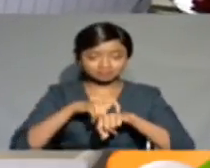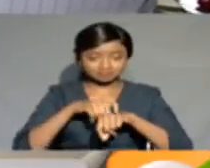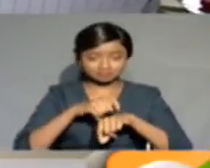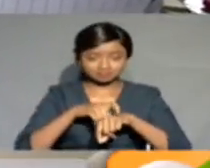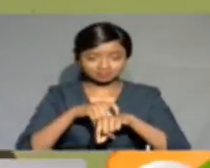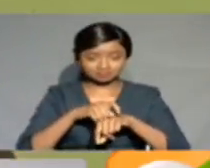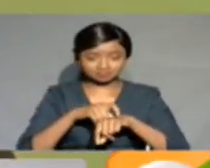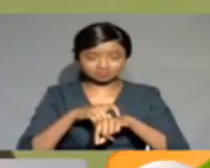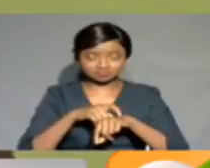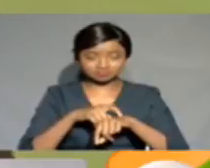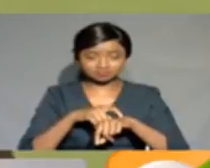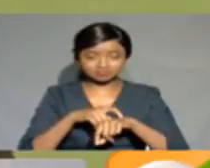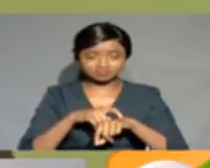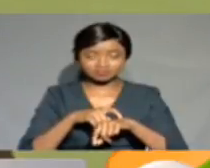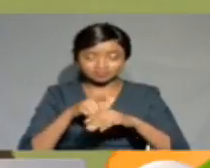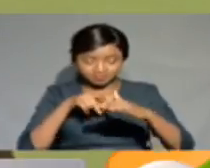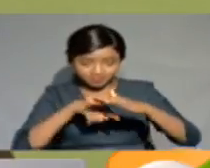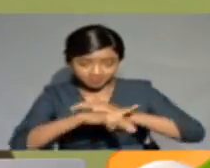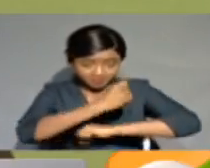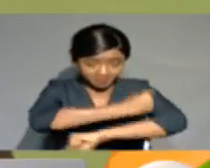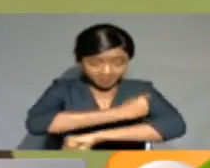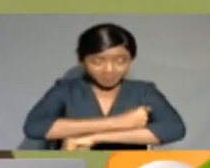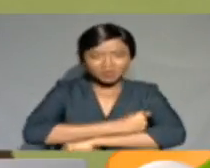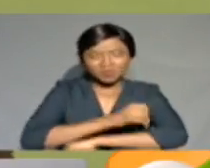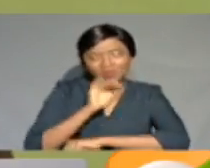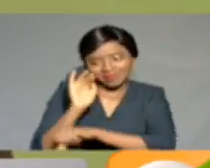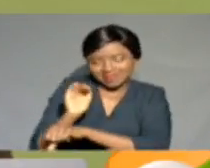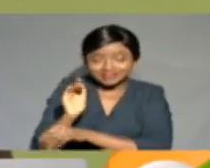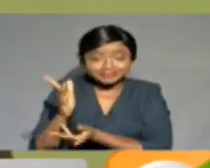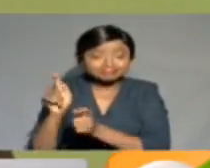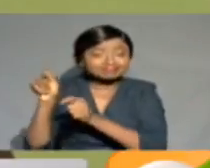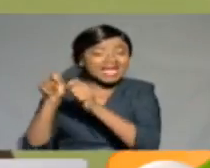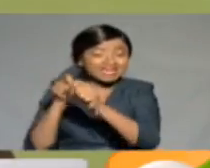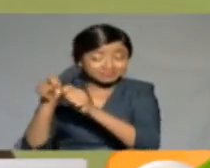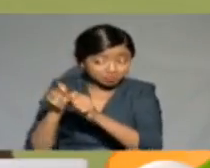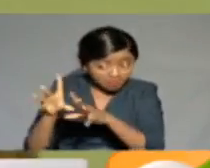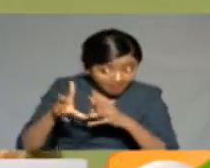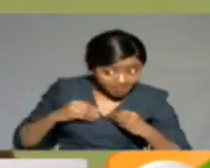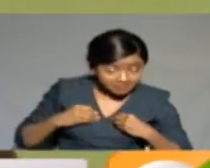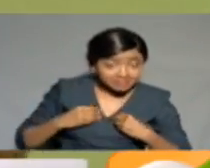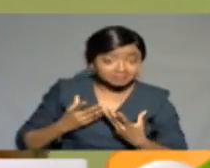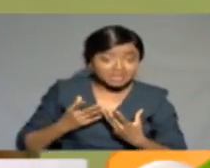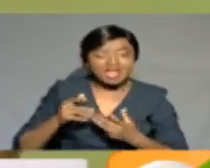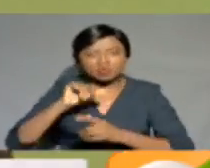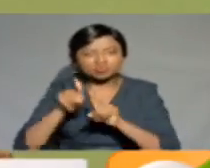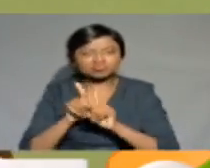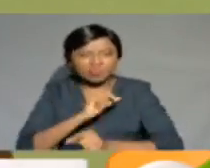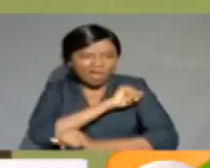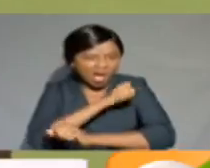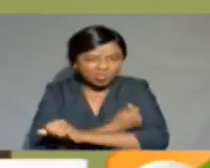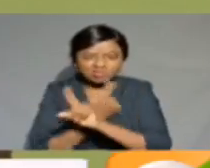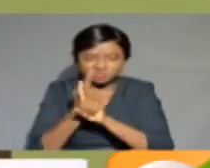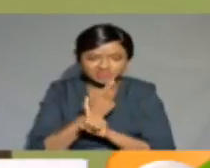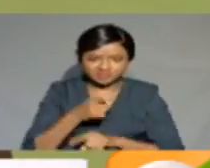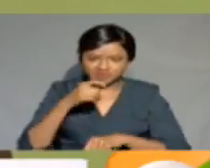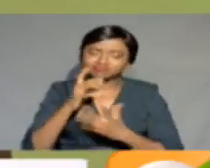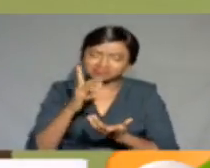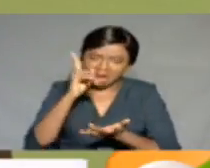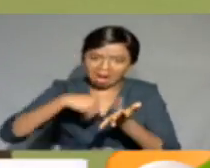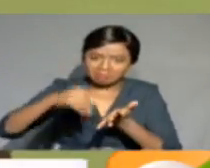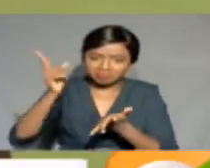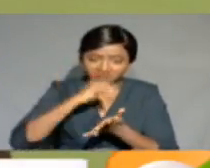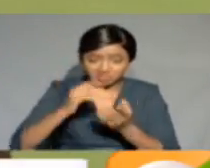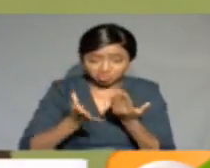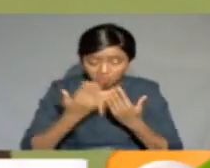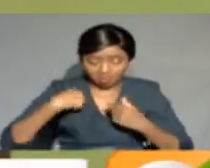we got their permission. We had to get permission from the relevant authorities for you to do research.